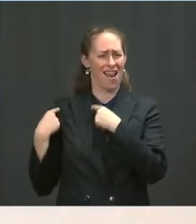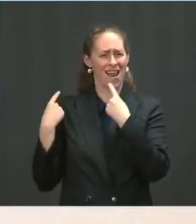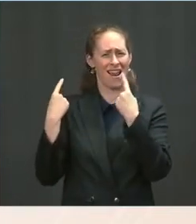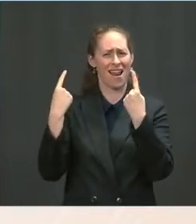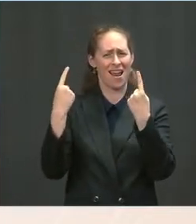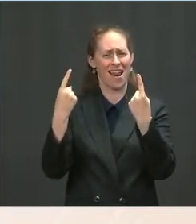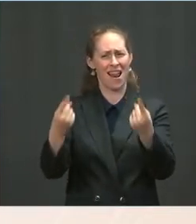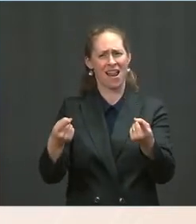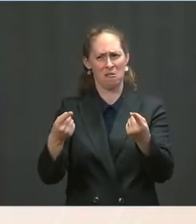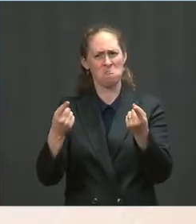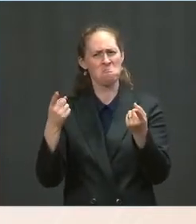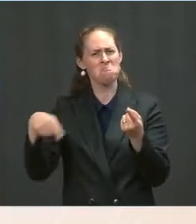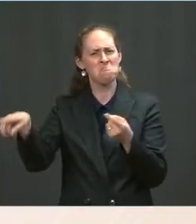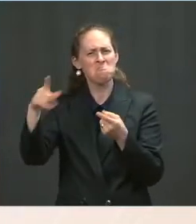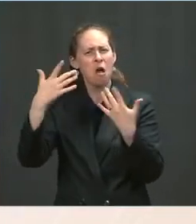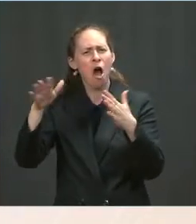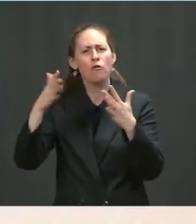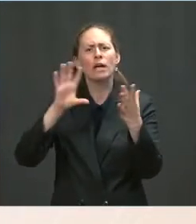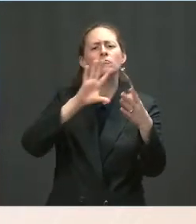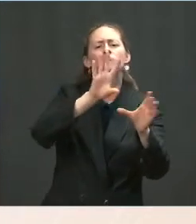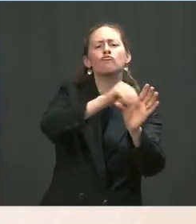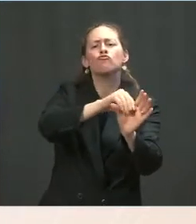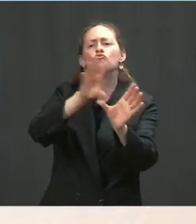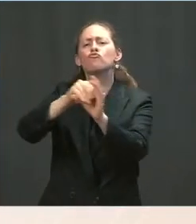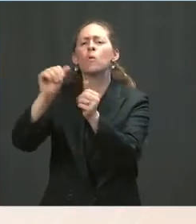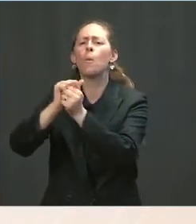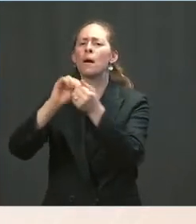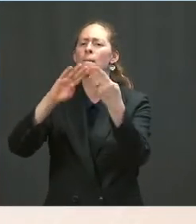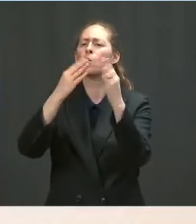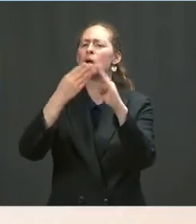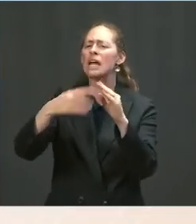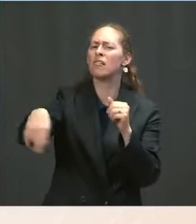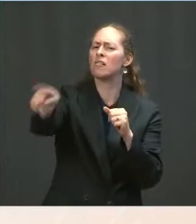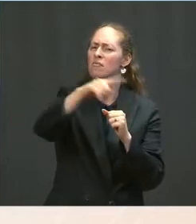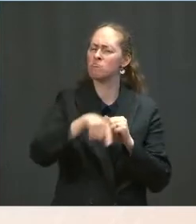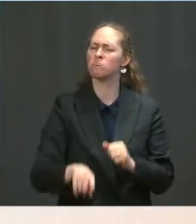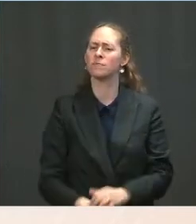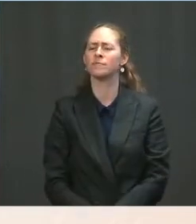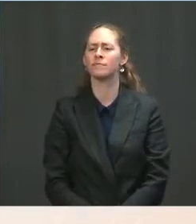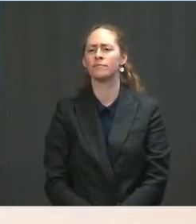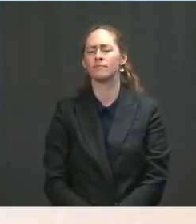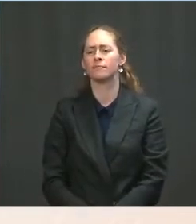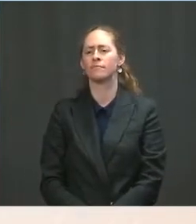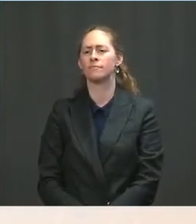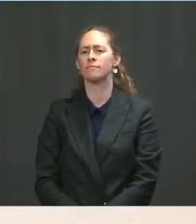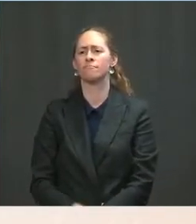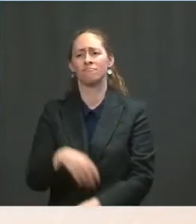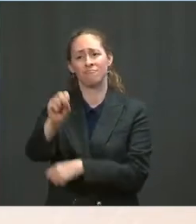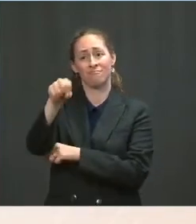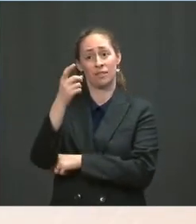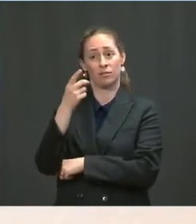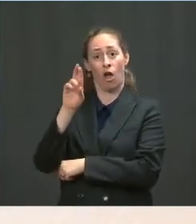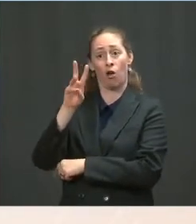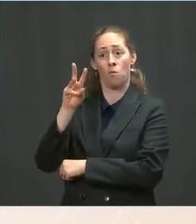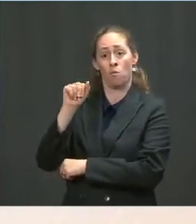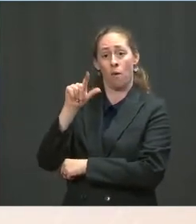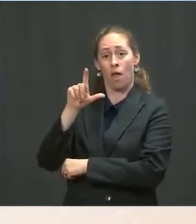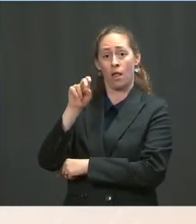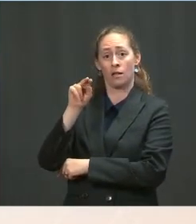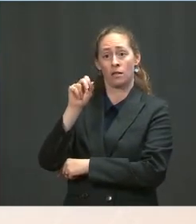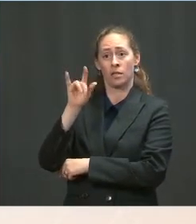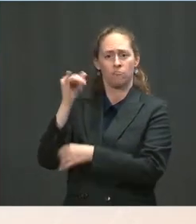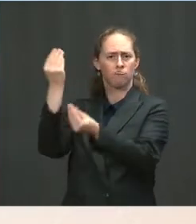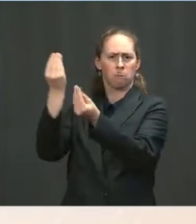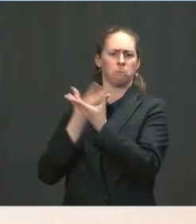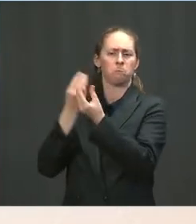out there, they have been talking about it, and yeah, we heard directly from Dr. Lewinsky herself. So this is something that we're going to continue